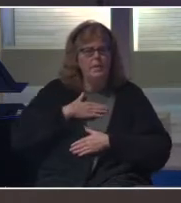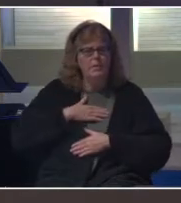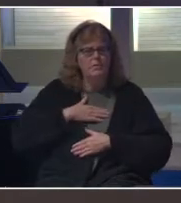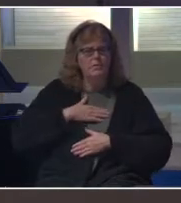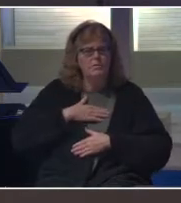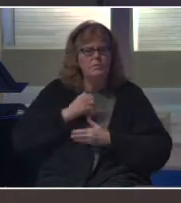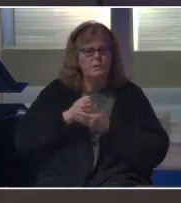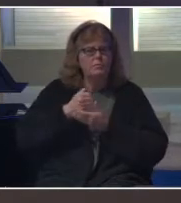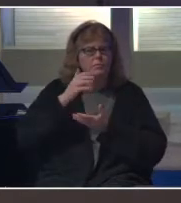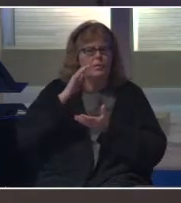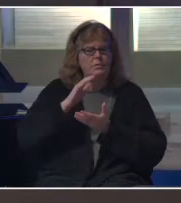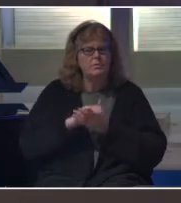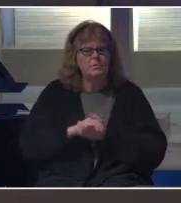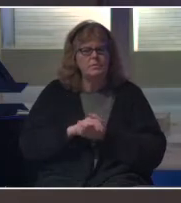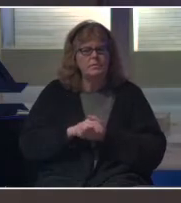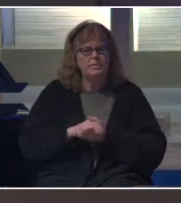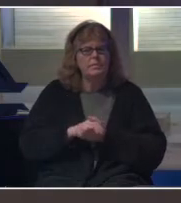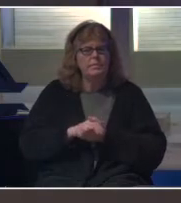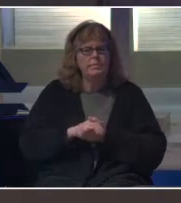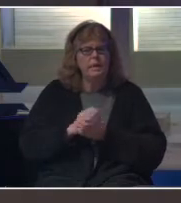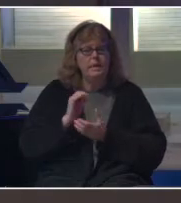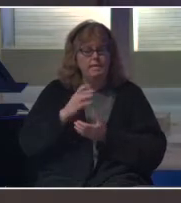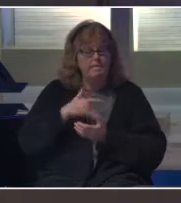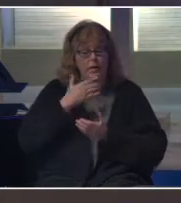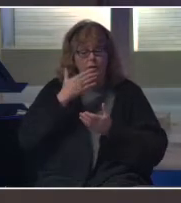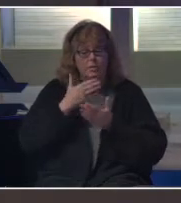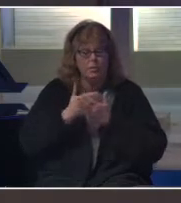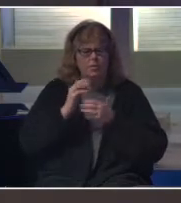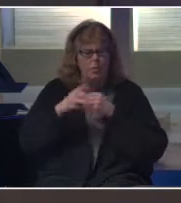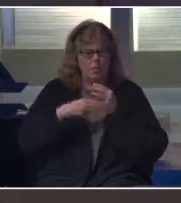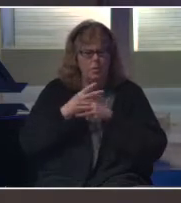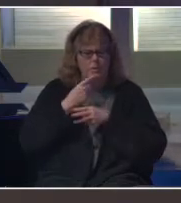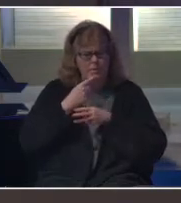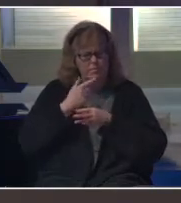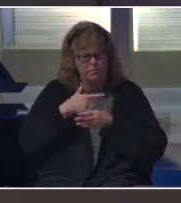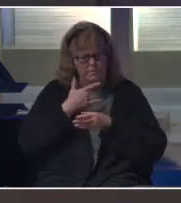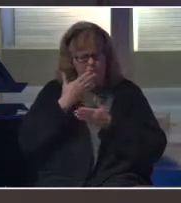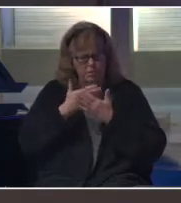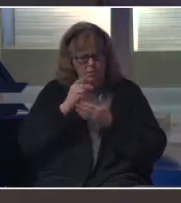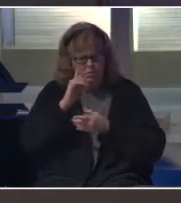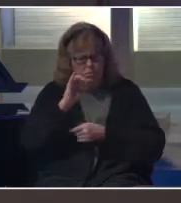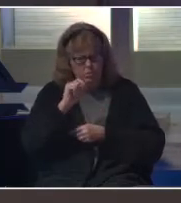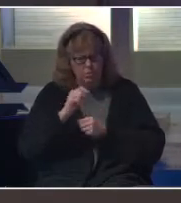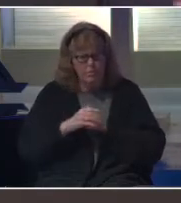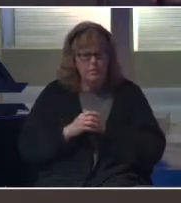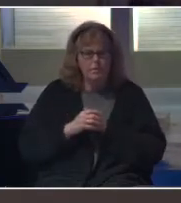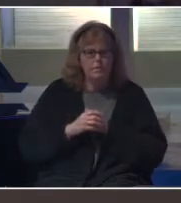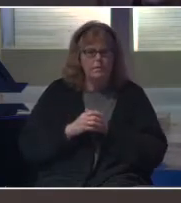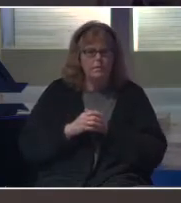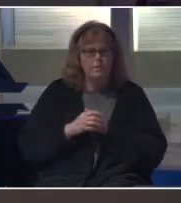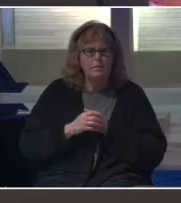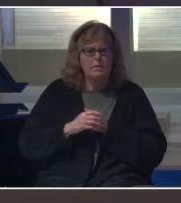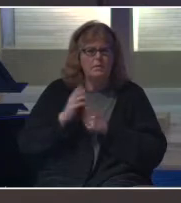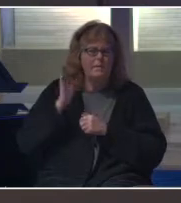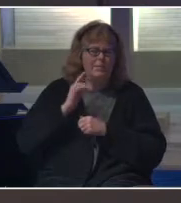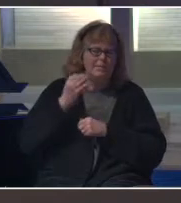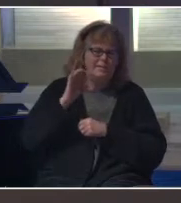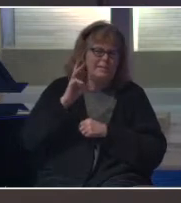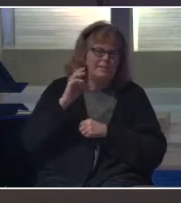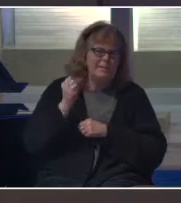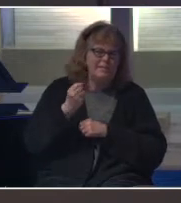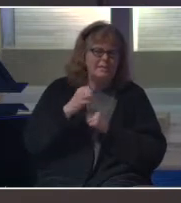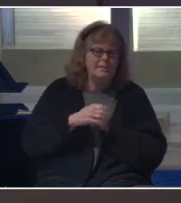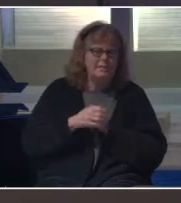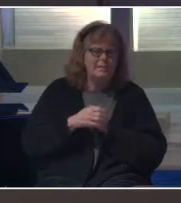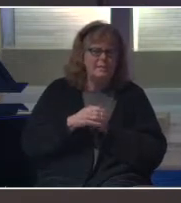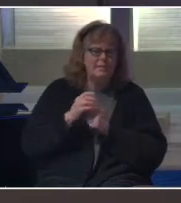treasures. If it feels good, our world tells us, do it. That was the saying in the 60s,